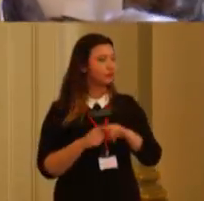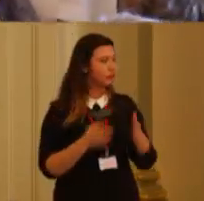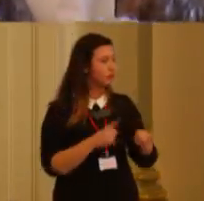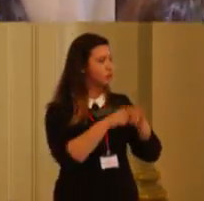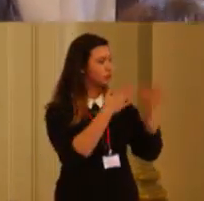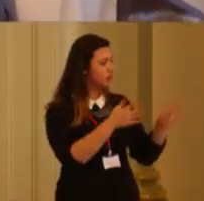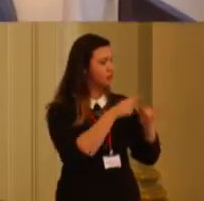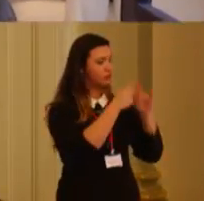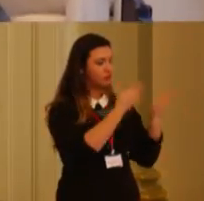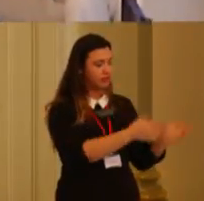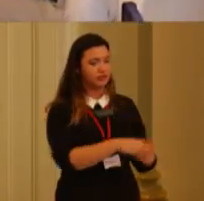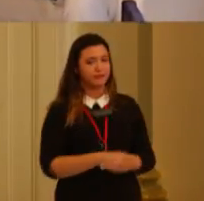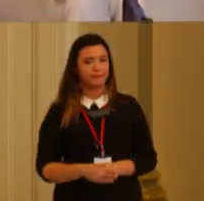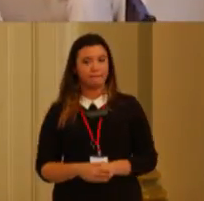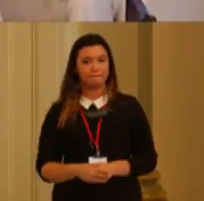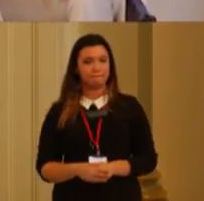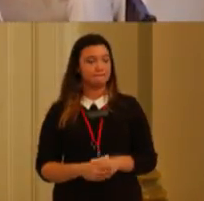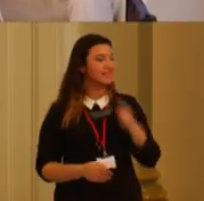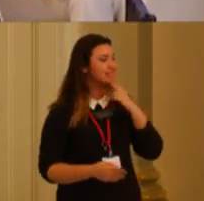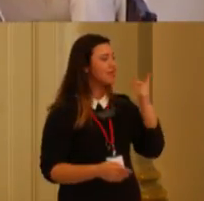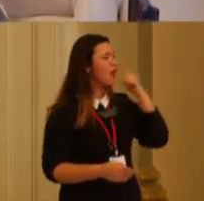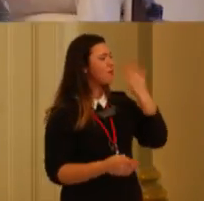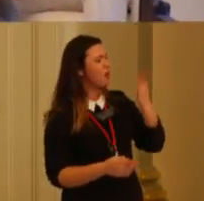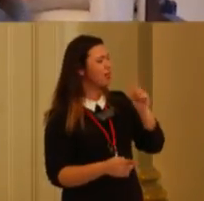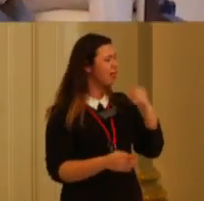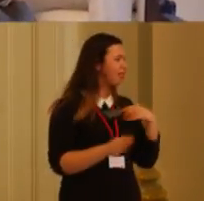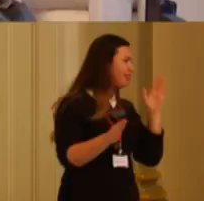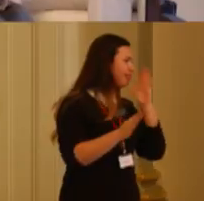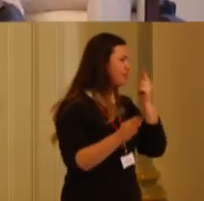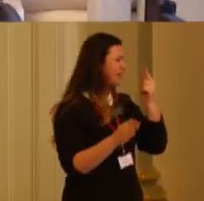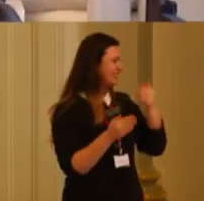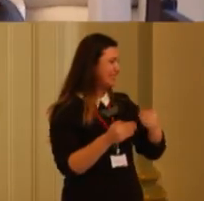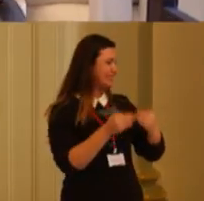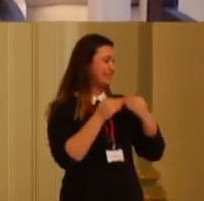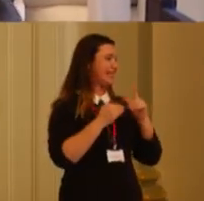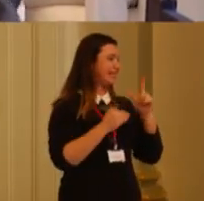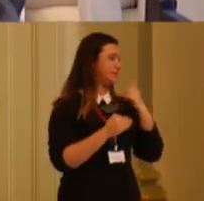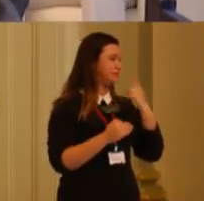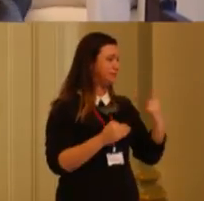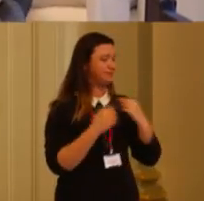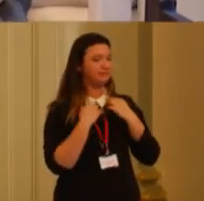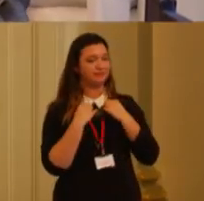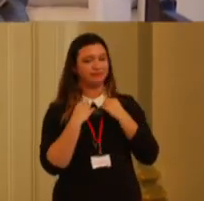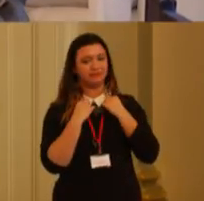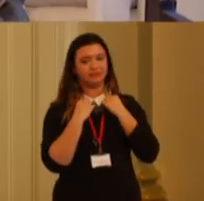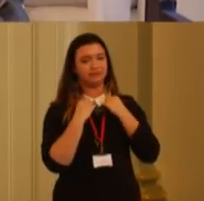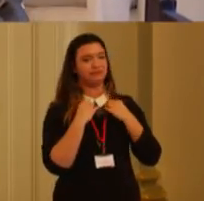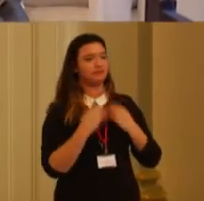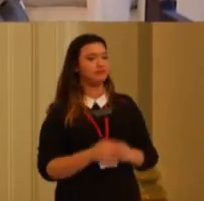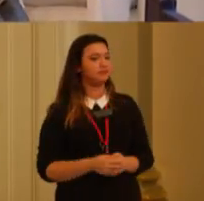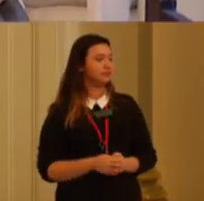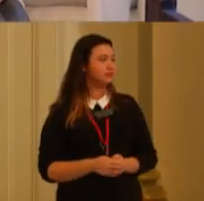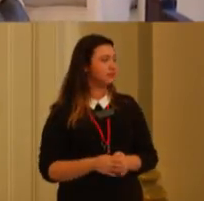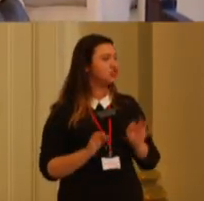Welcome as our panelists. I also would like to welcome you. Can we have you a little bit to